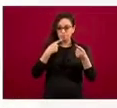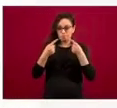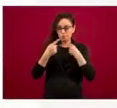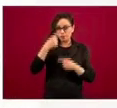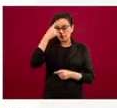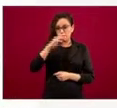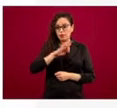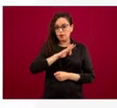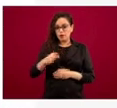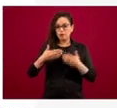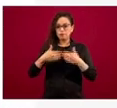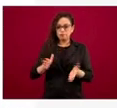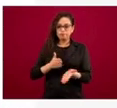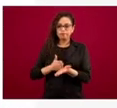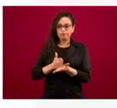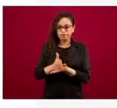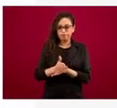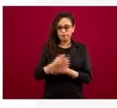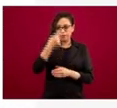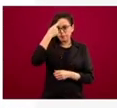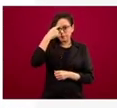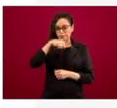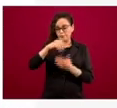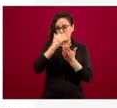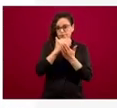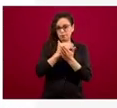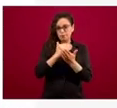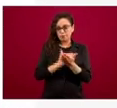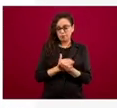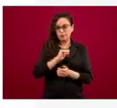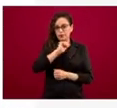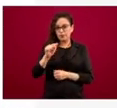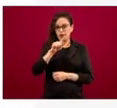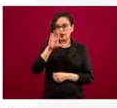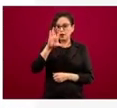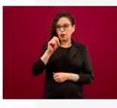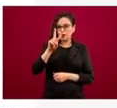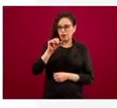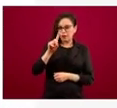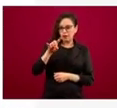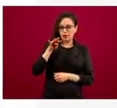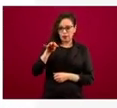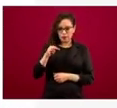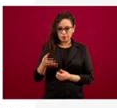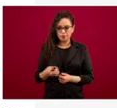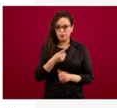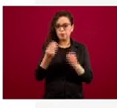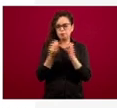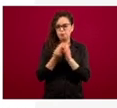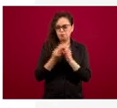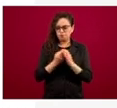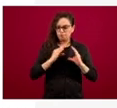this alliance plan basically is an initiative that